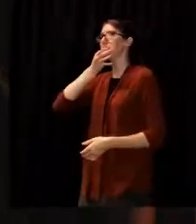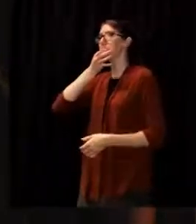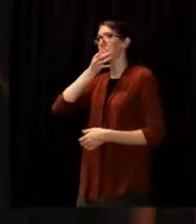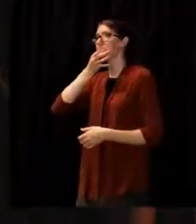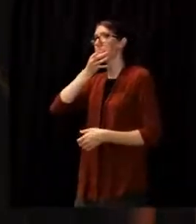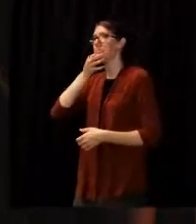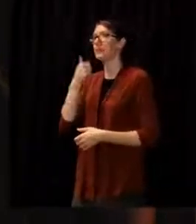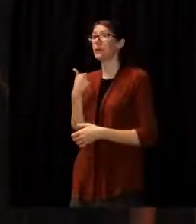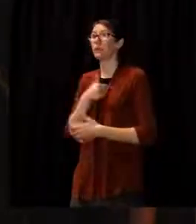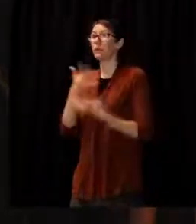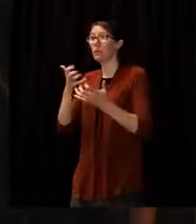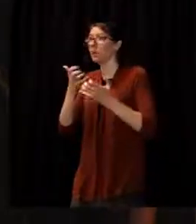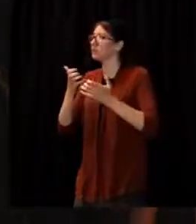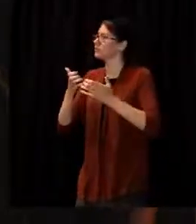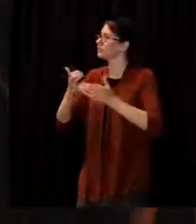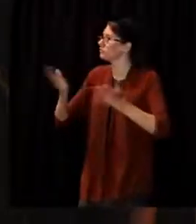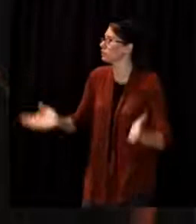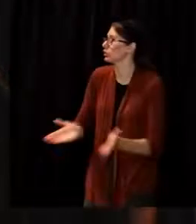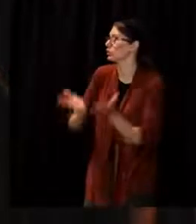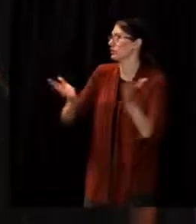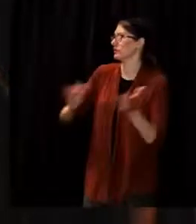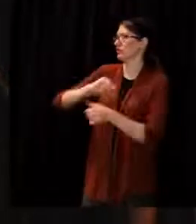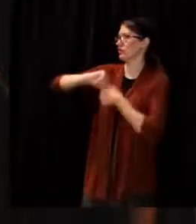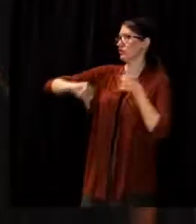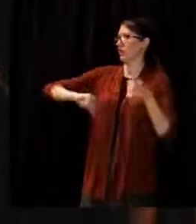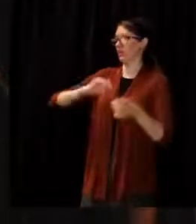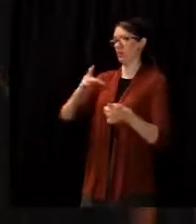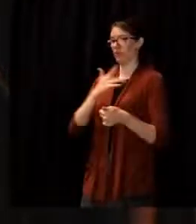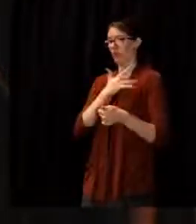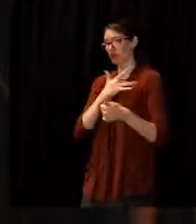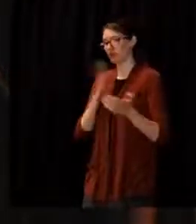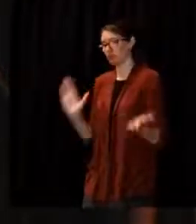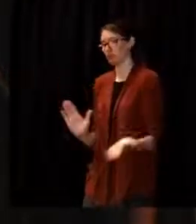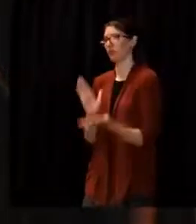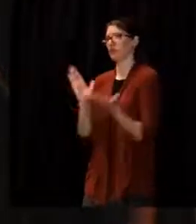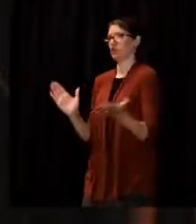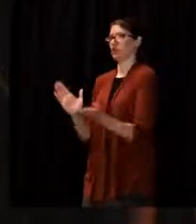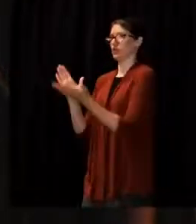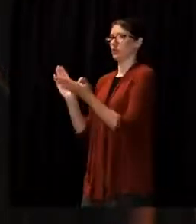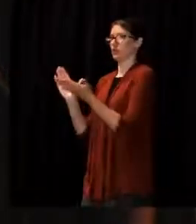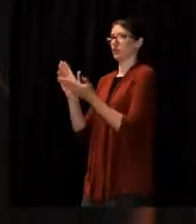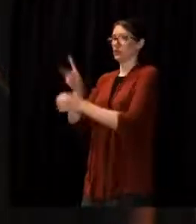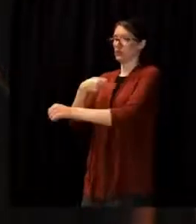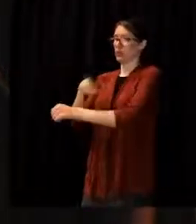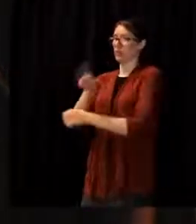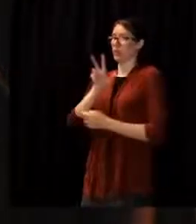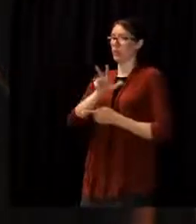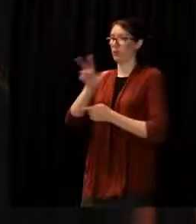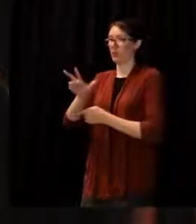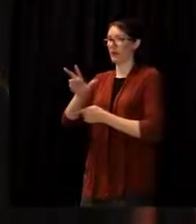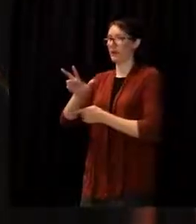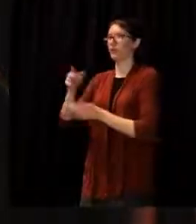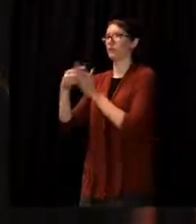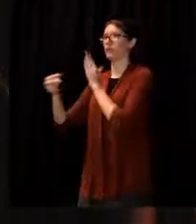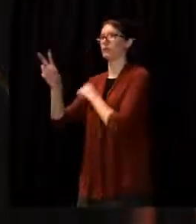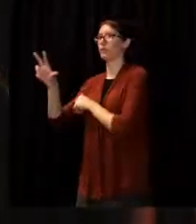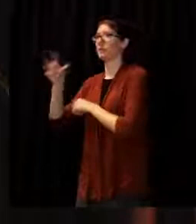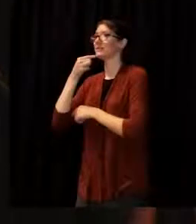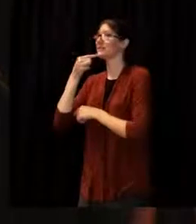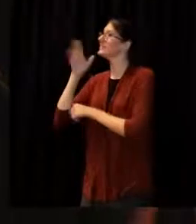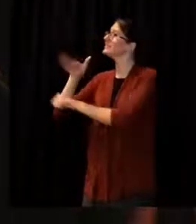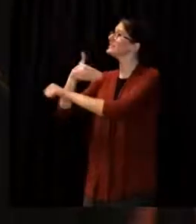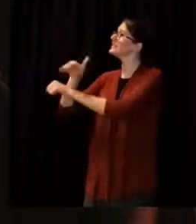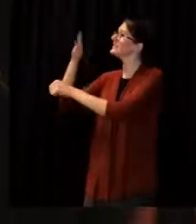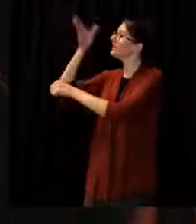want it to build each other up and strengthen our hearts. Psalm 33:3 says to sing to God a new song, and